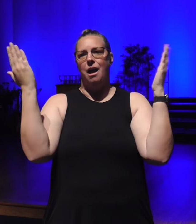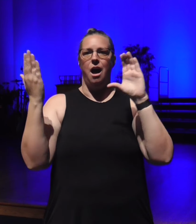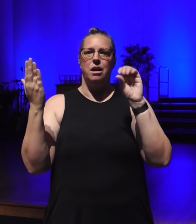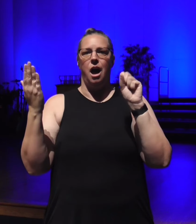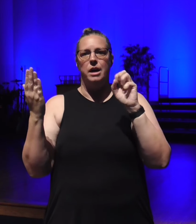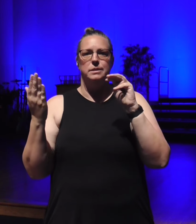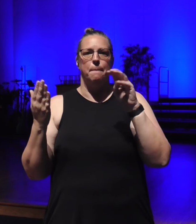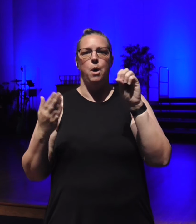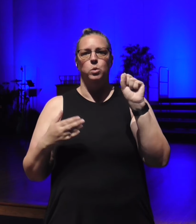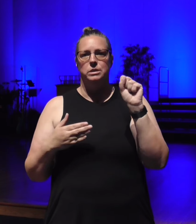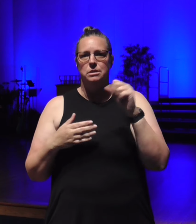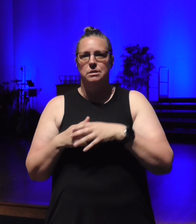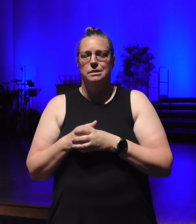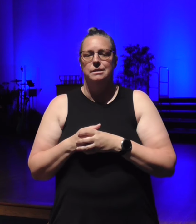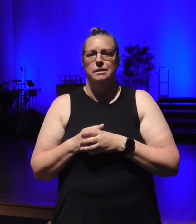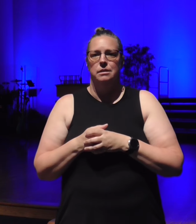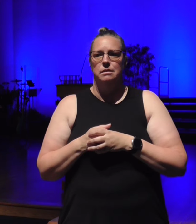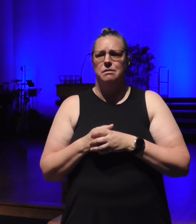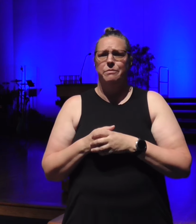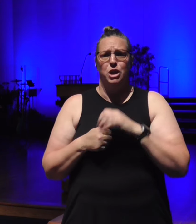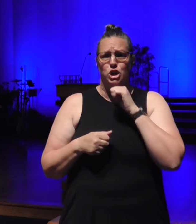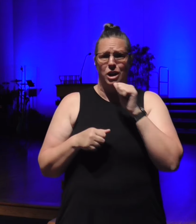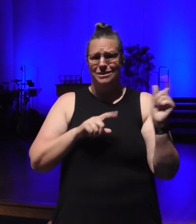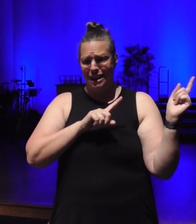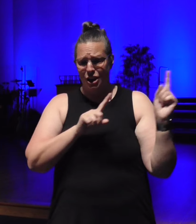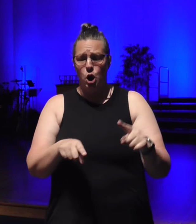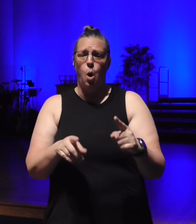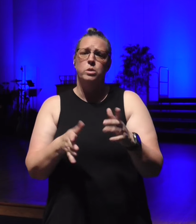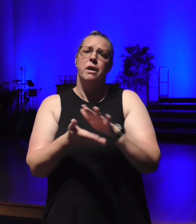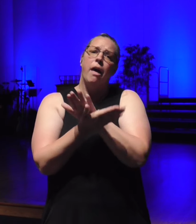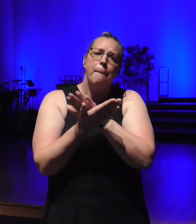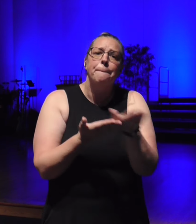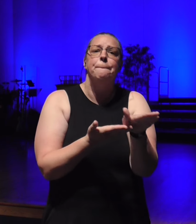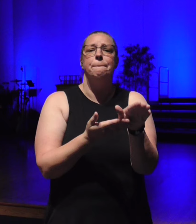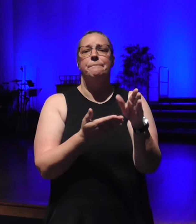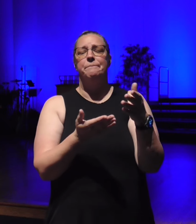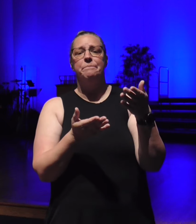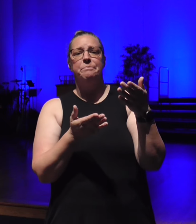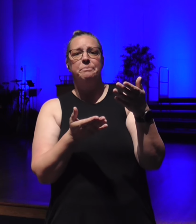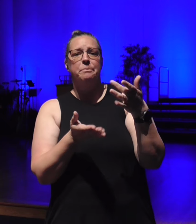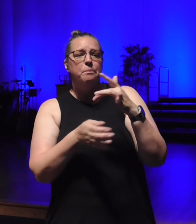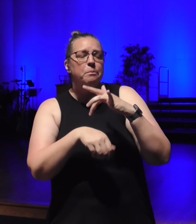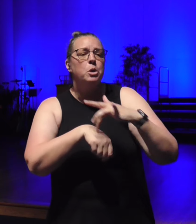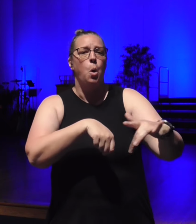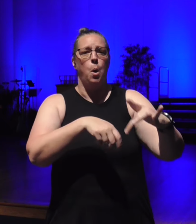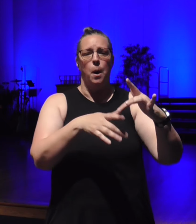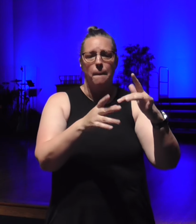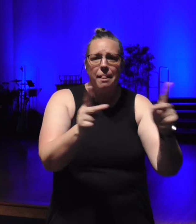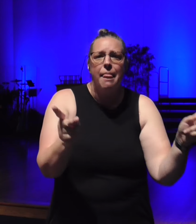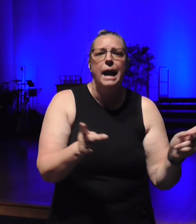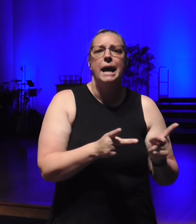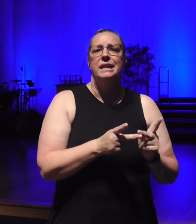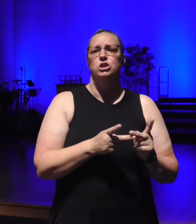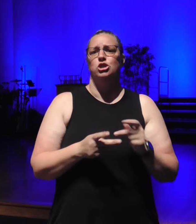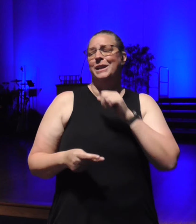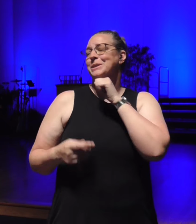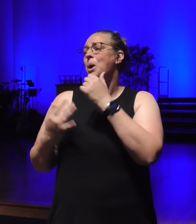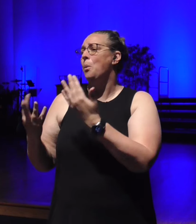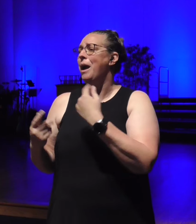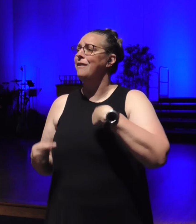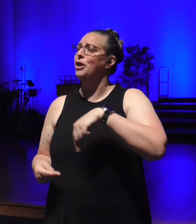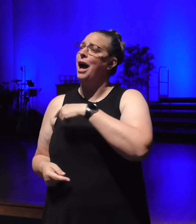the sanitized places, writes Estes. She does not wait for us to have it all together.